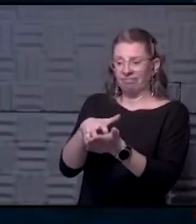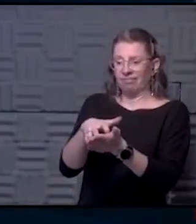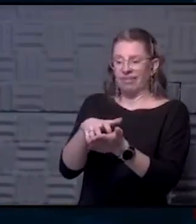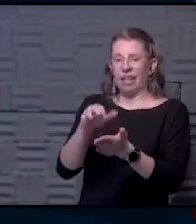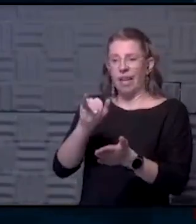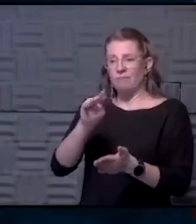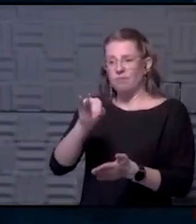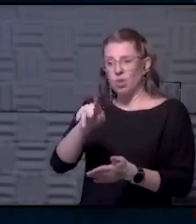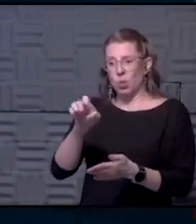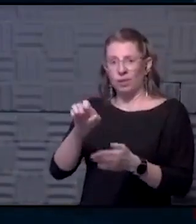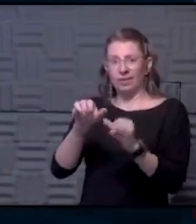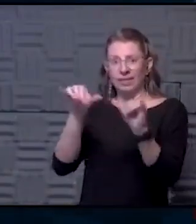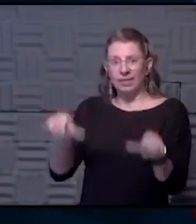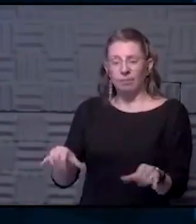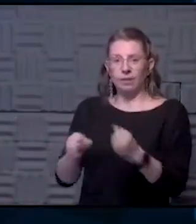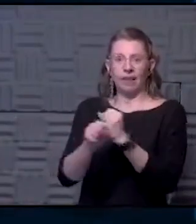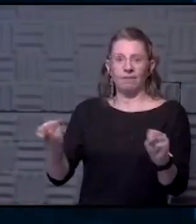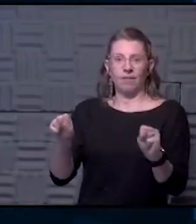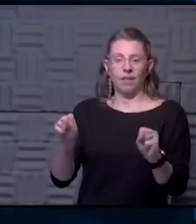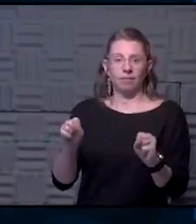safe. And go Chiefs!